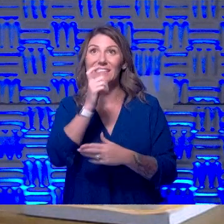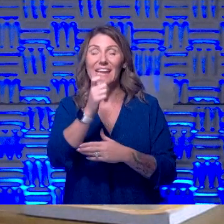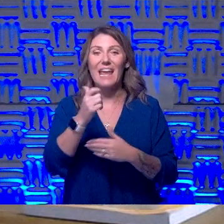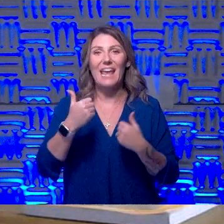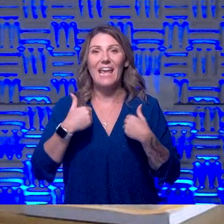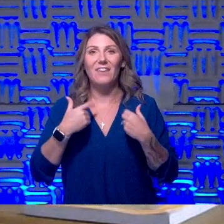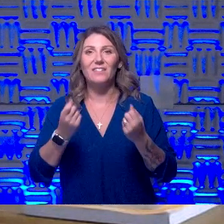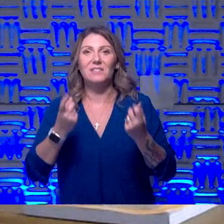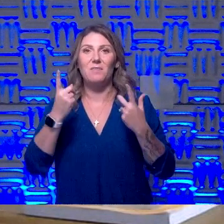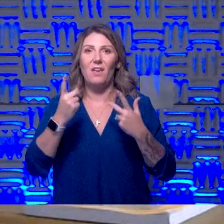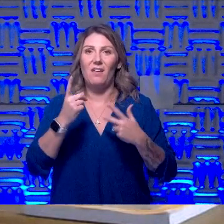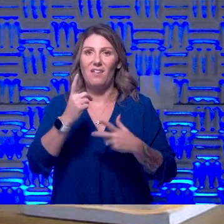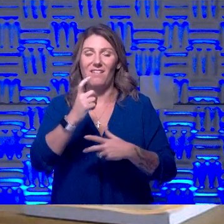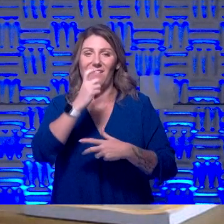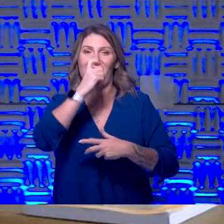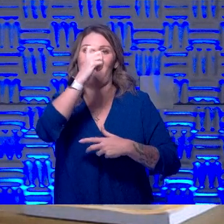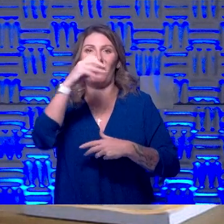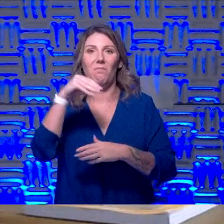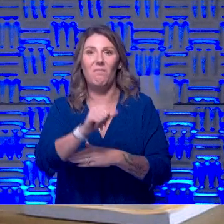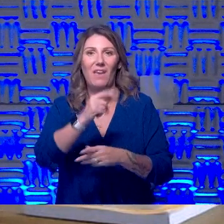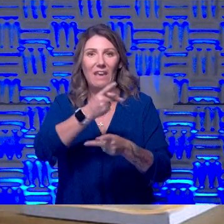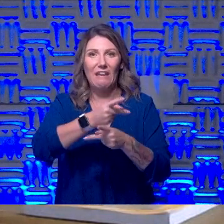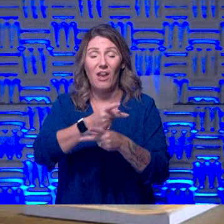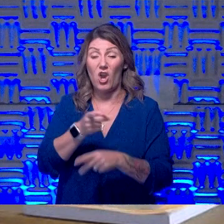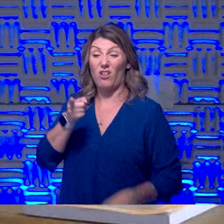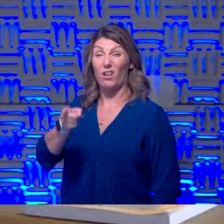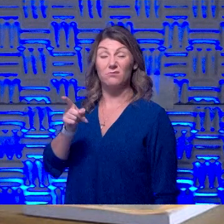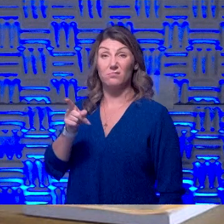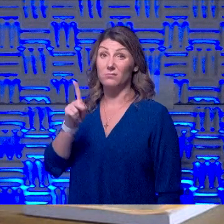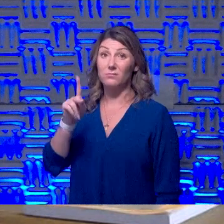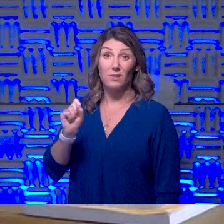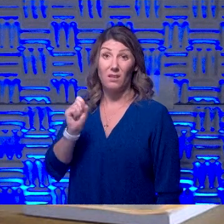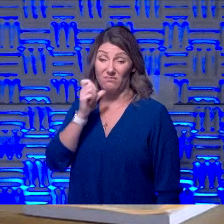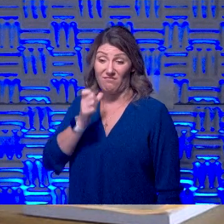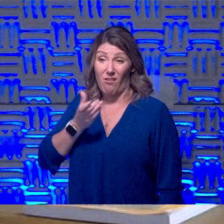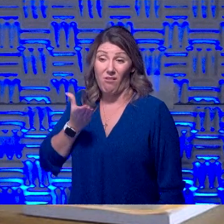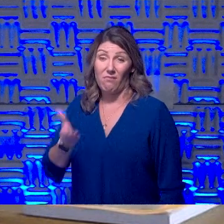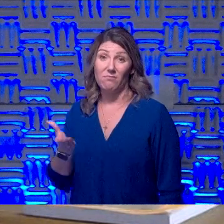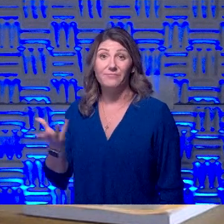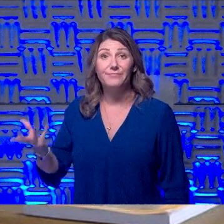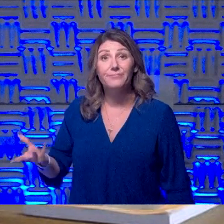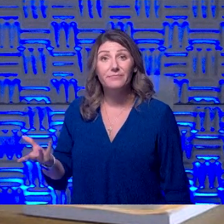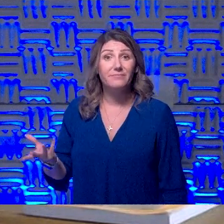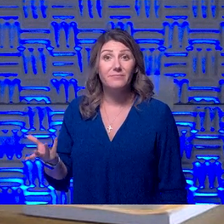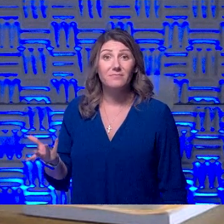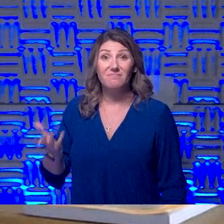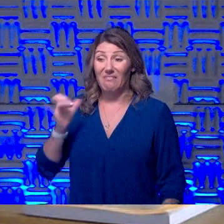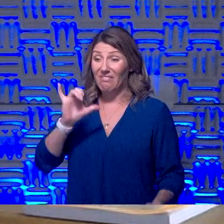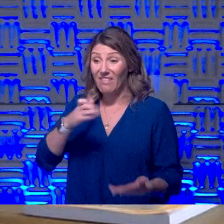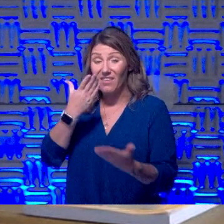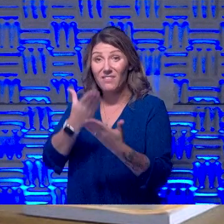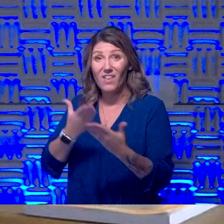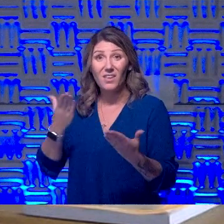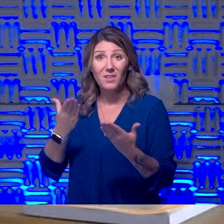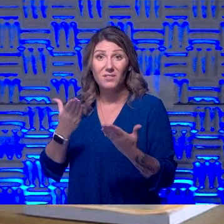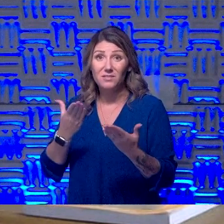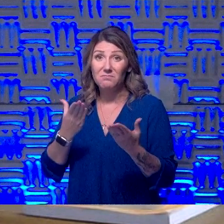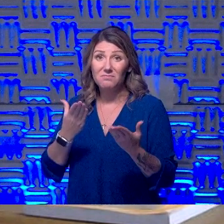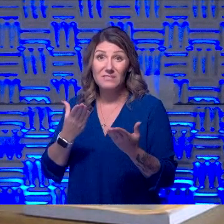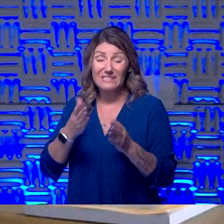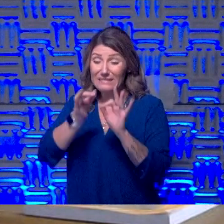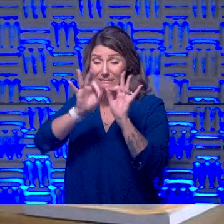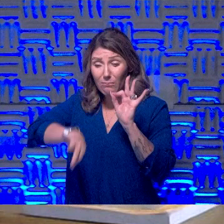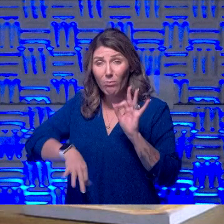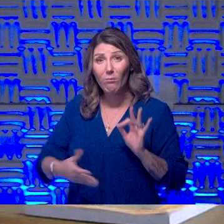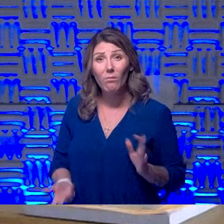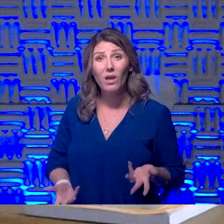as much uncompensated care. And on the other side of the state line, they're not. That is a factor, pure and simple, and